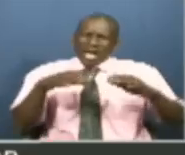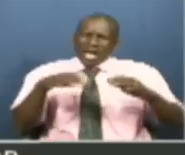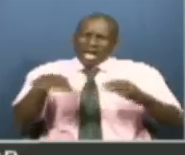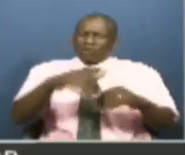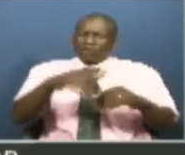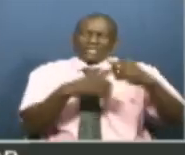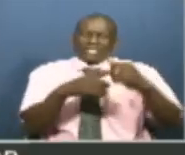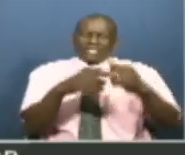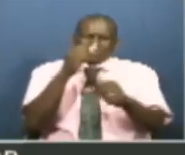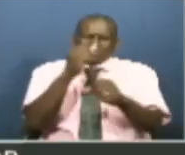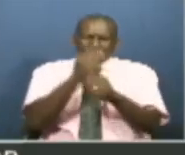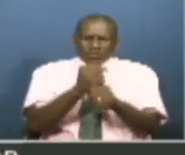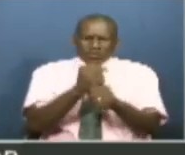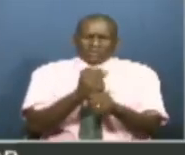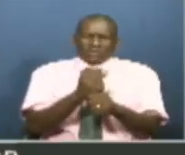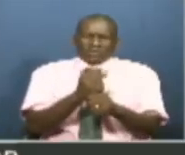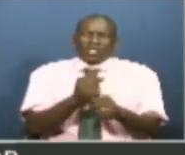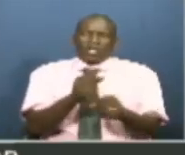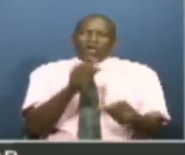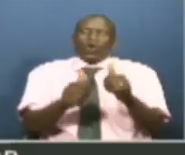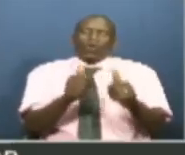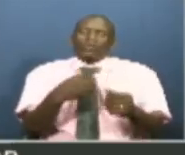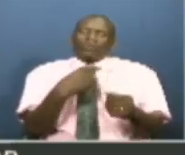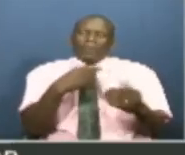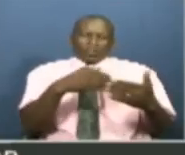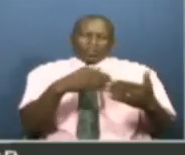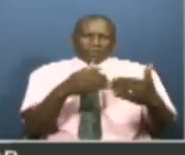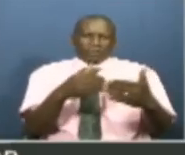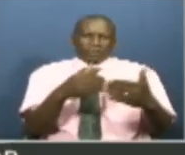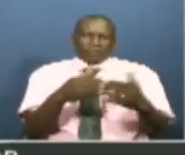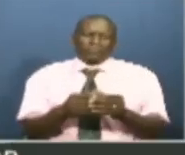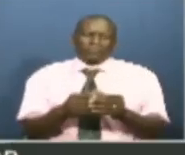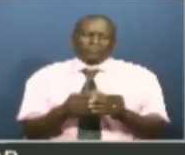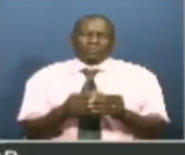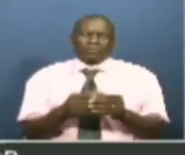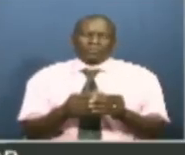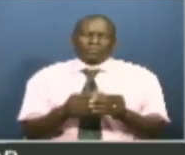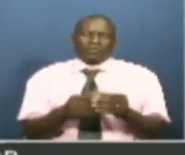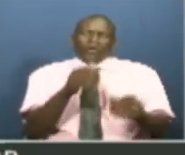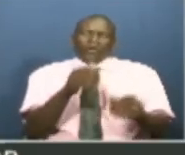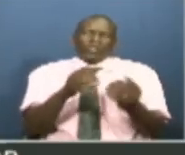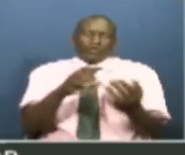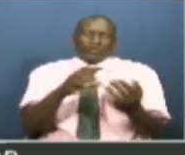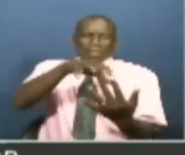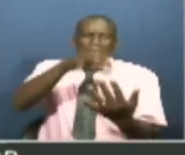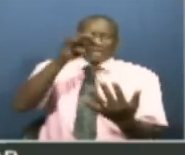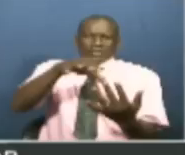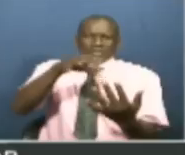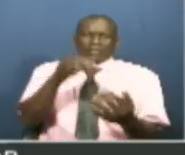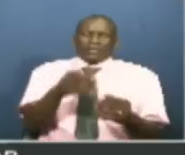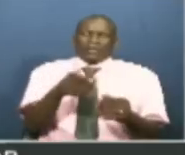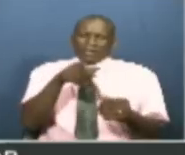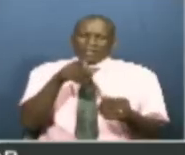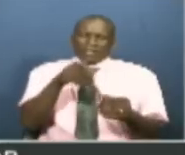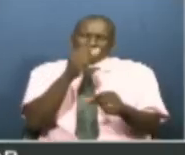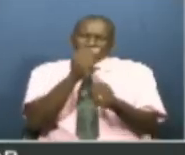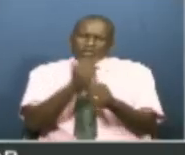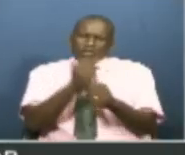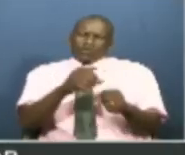functions which were mentioned earlier that were picked. These